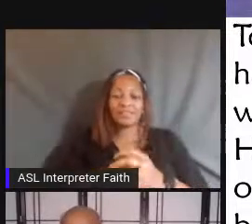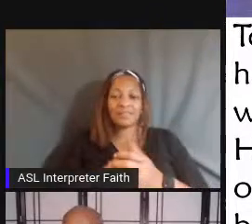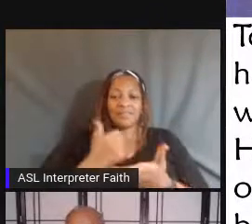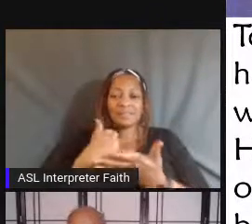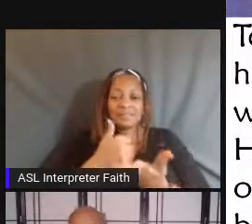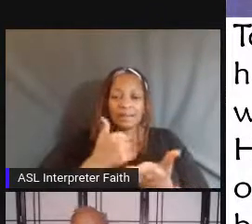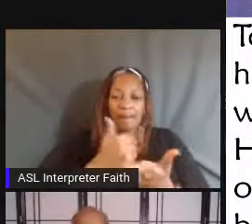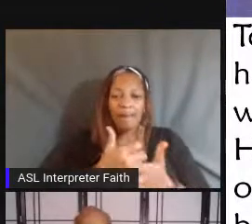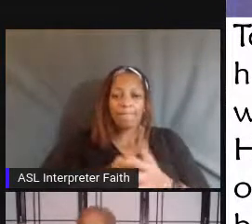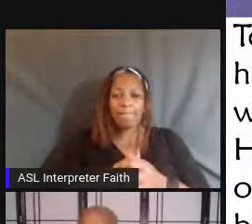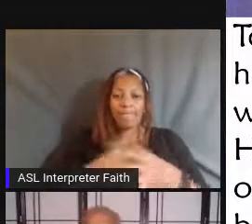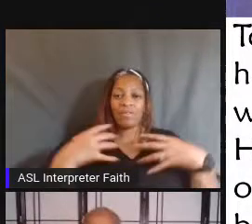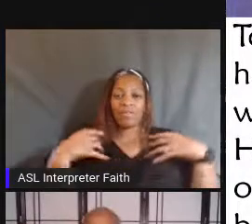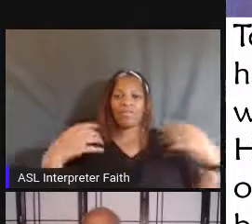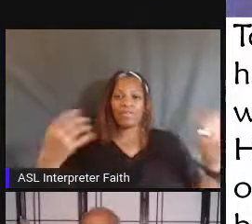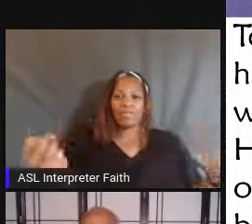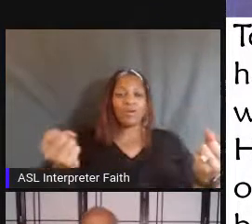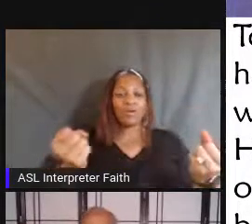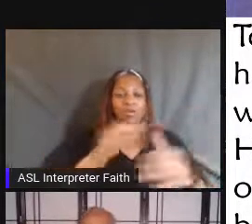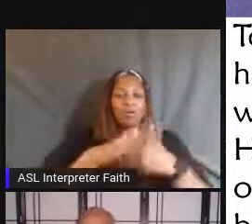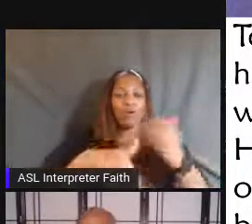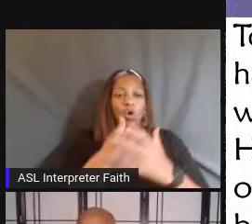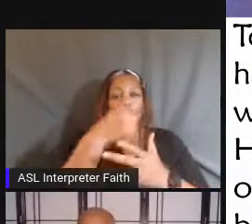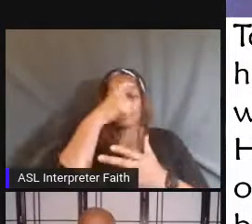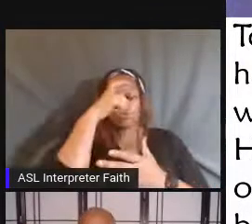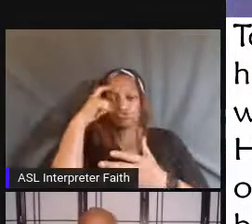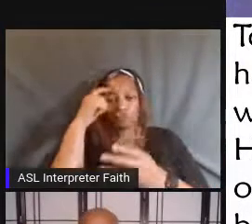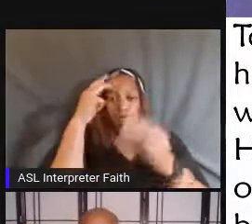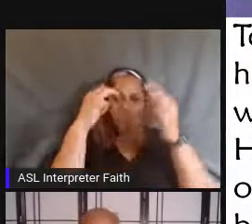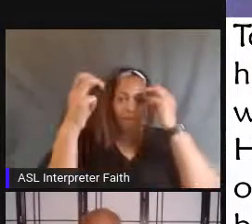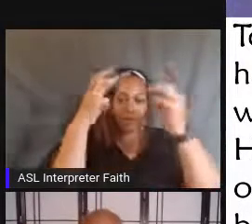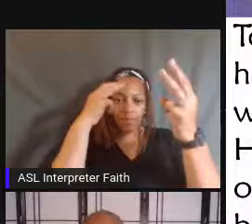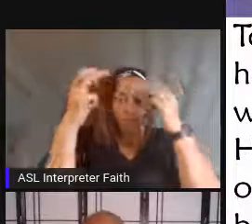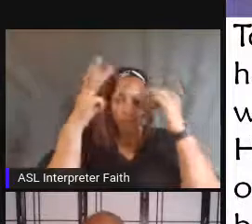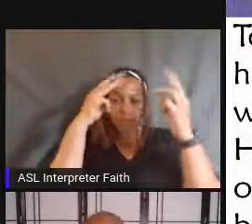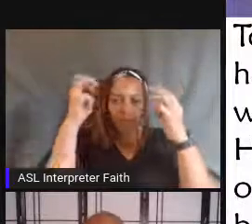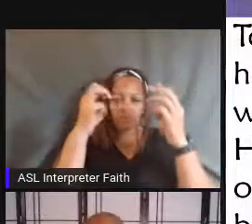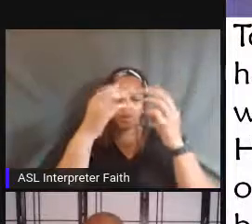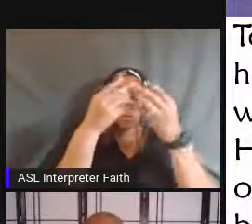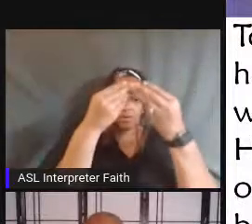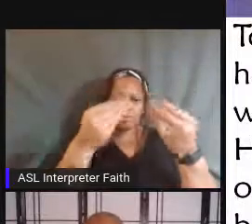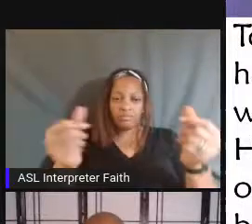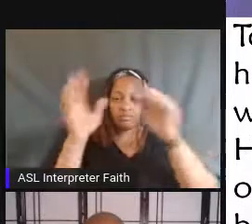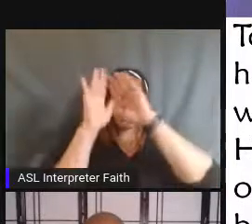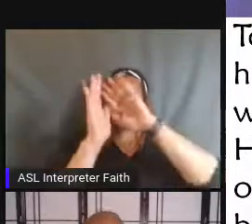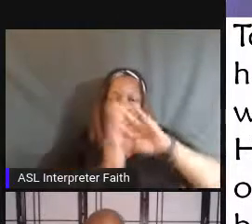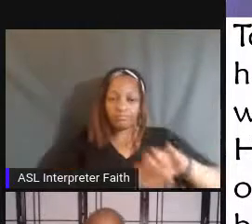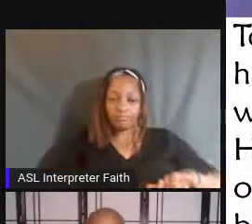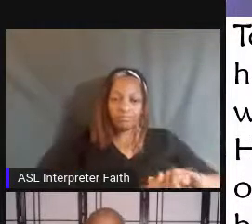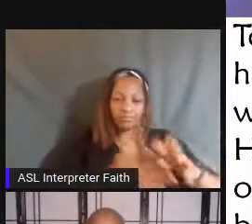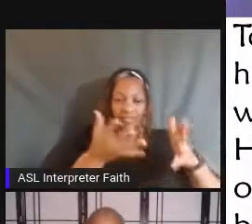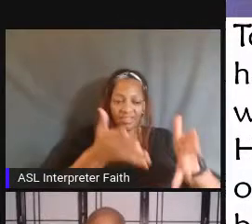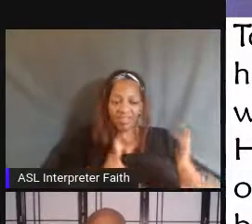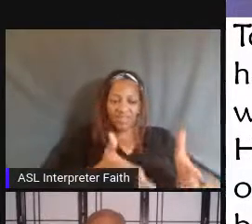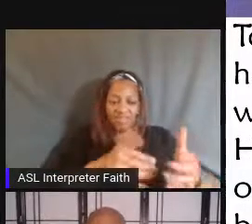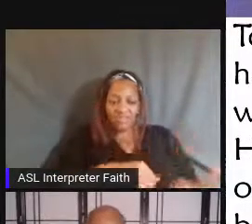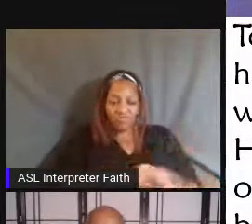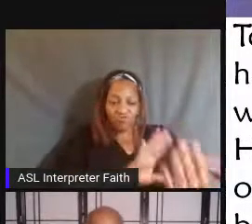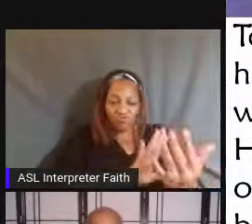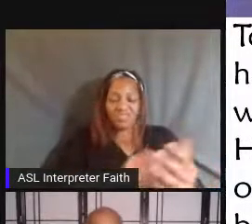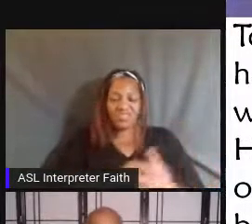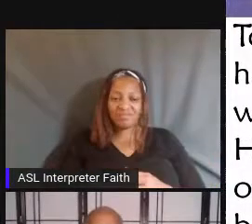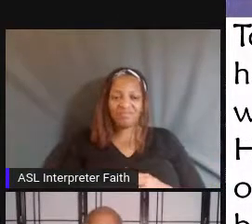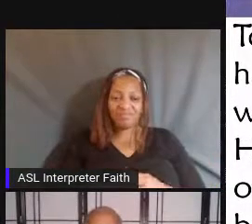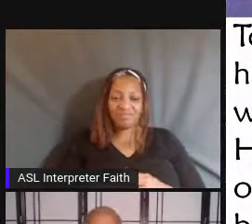to heal all of the traumas, all of the memories, all of that stuff. Put it all out there and address it rather